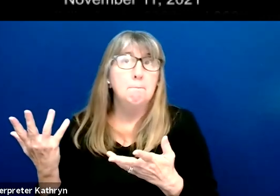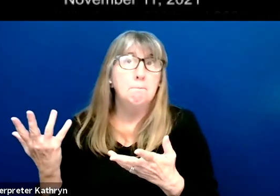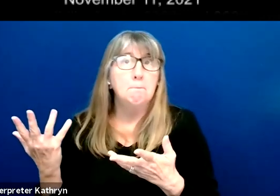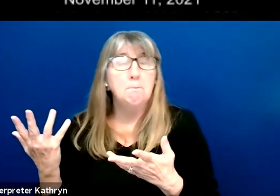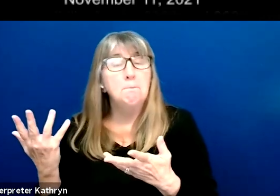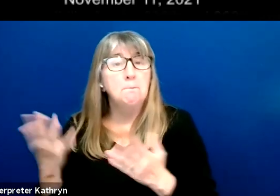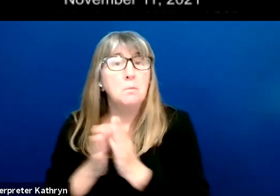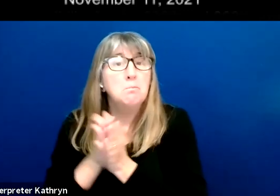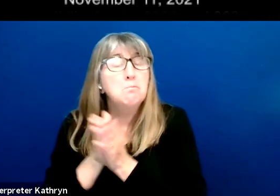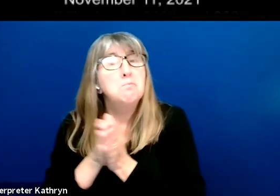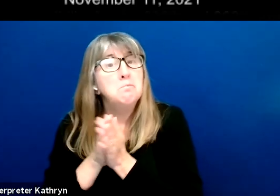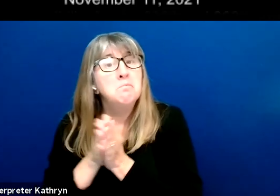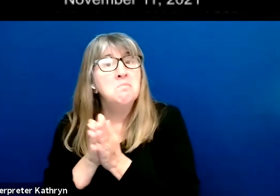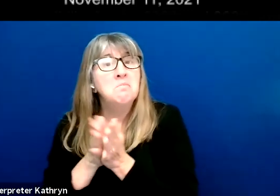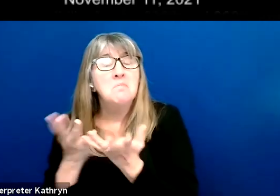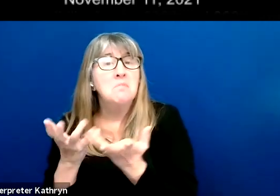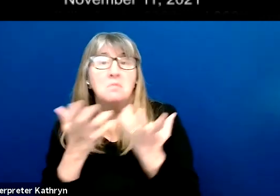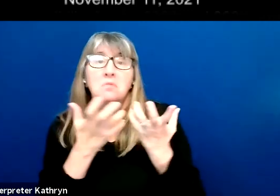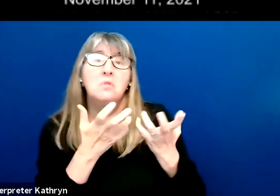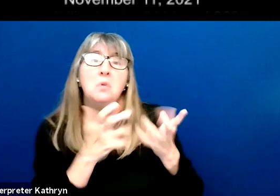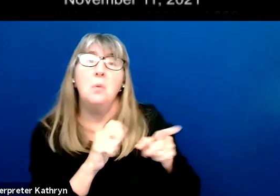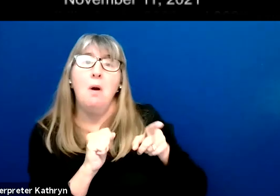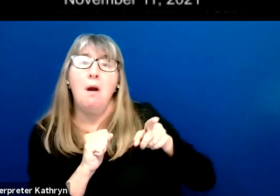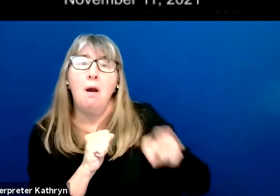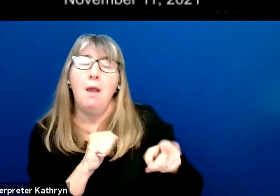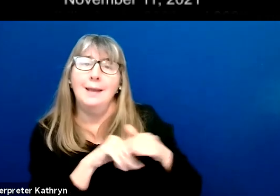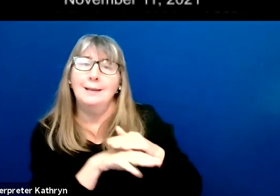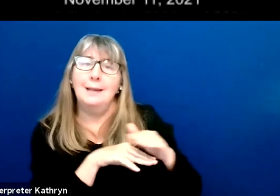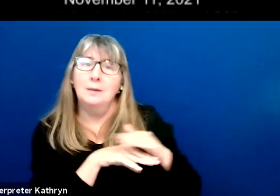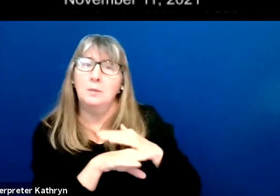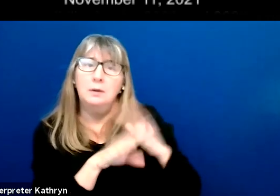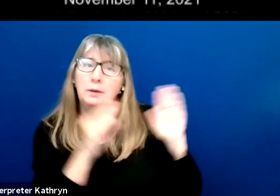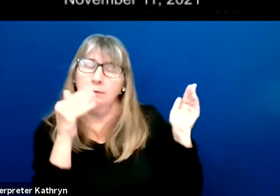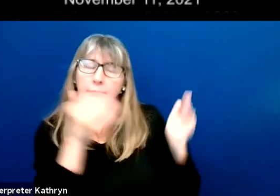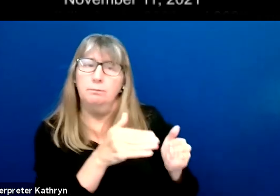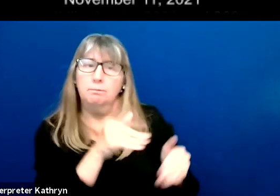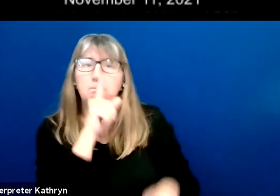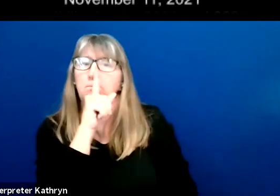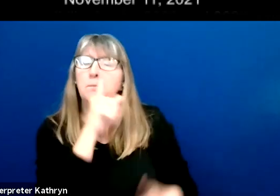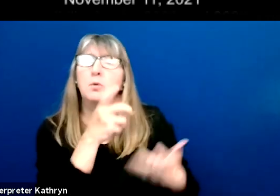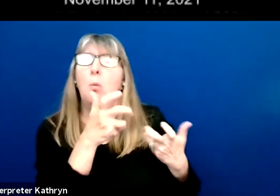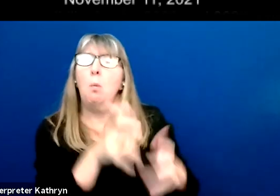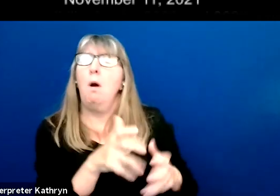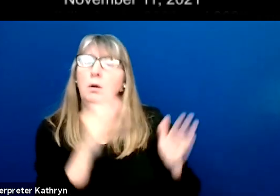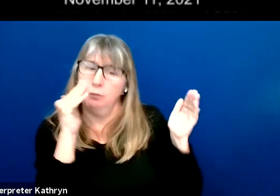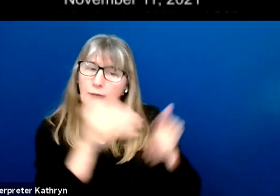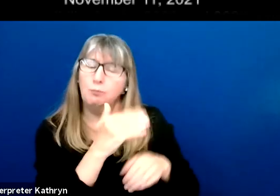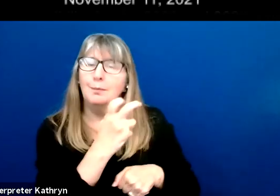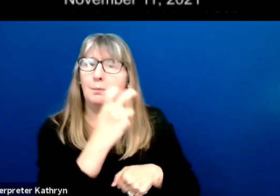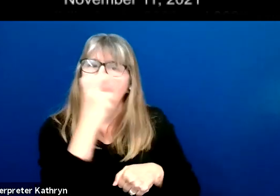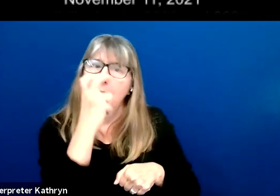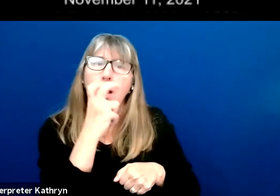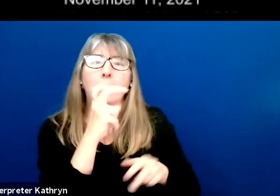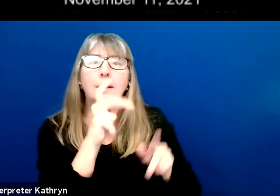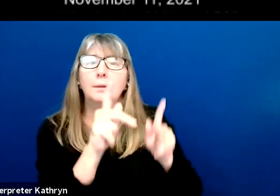fairly adamant that I didn't want to go into accessibility. I didn't want to go into a blind field. I didn't want to do